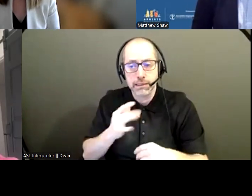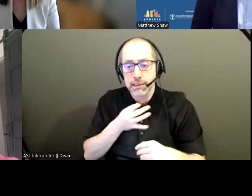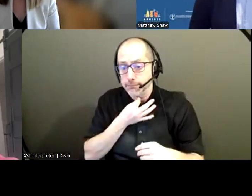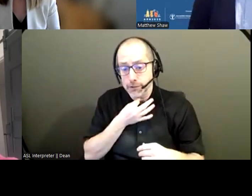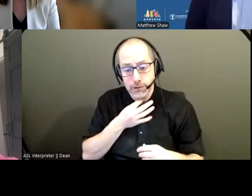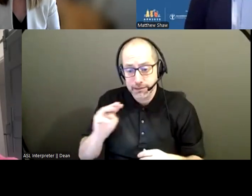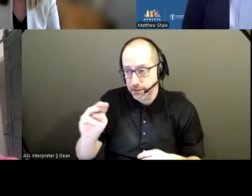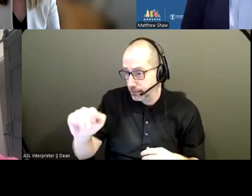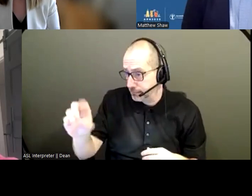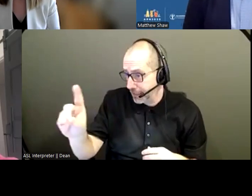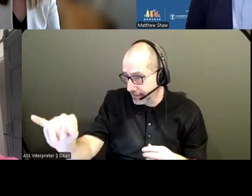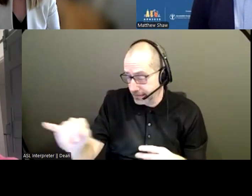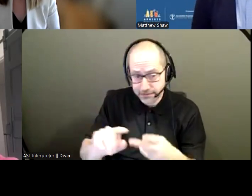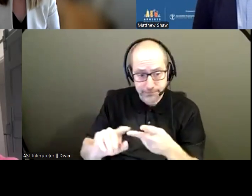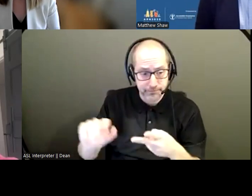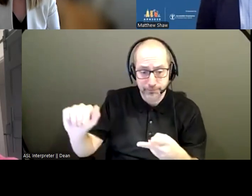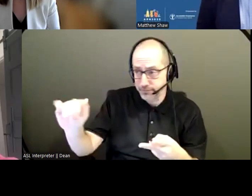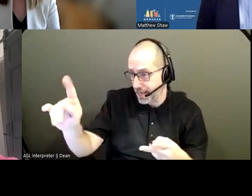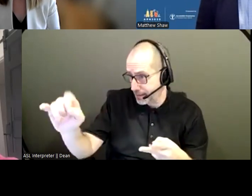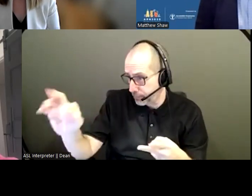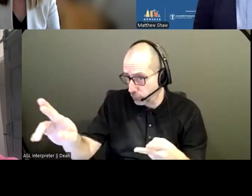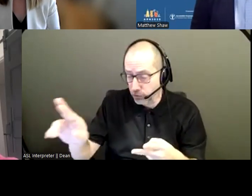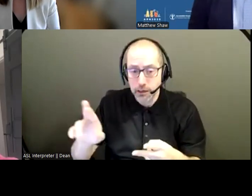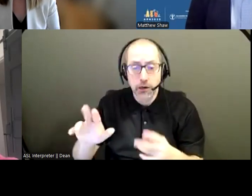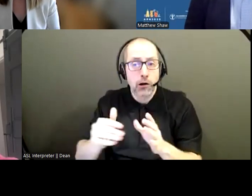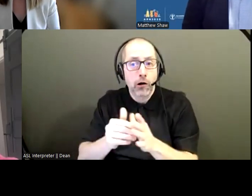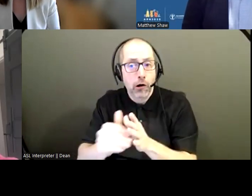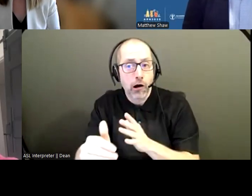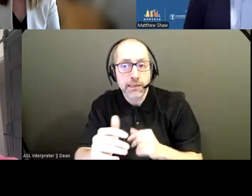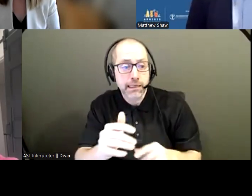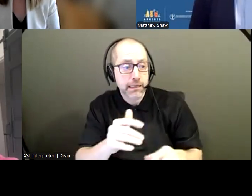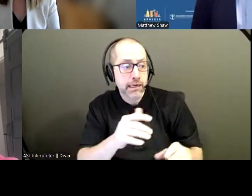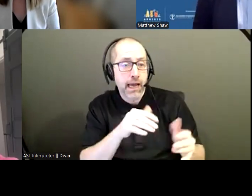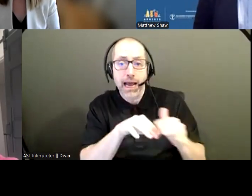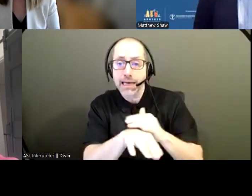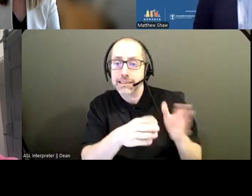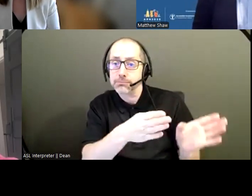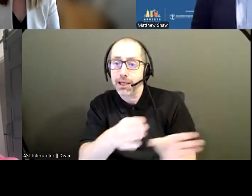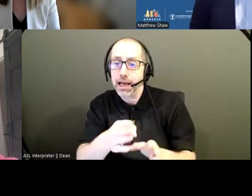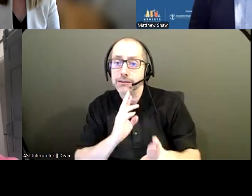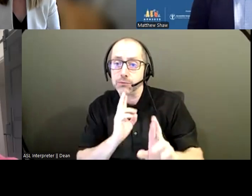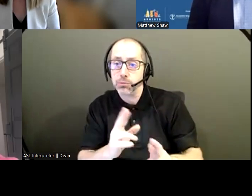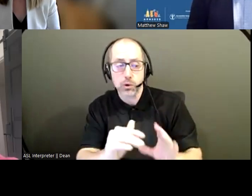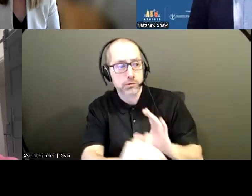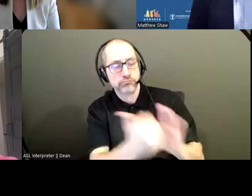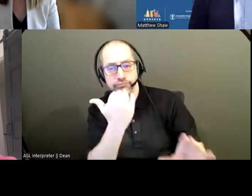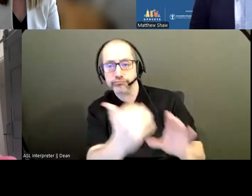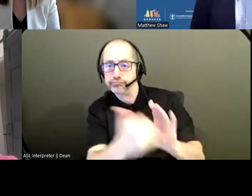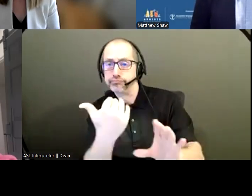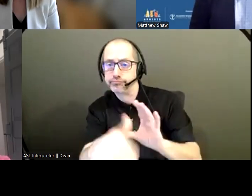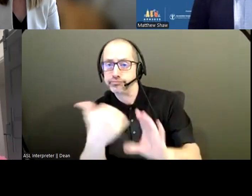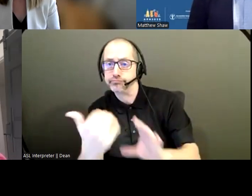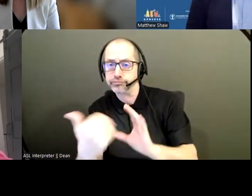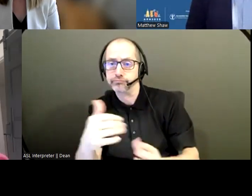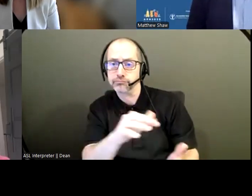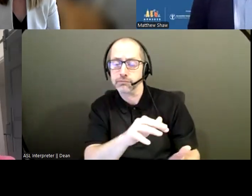Amber. I get sent a lot of accessibility plans and reports, and after a while, they start to